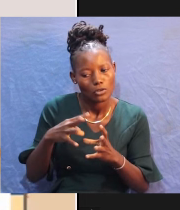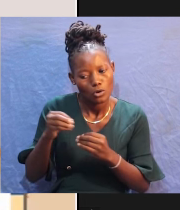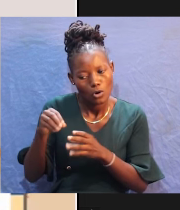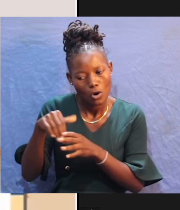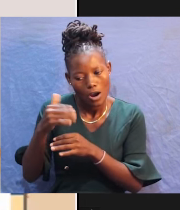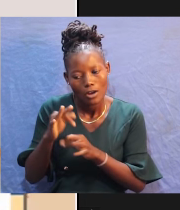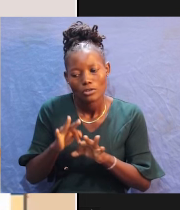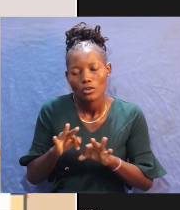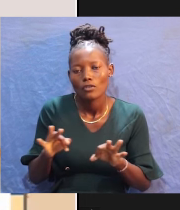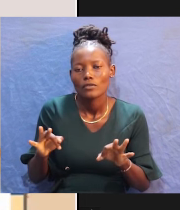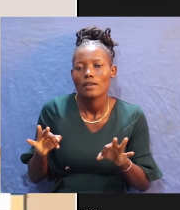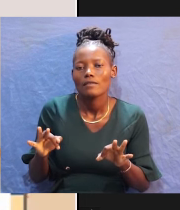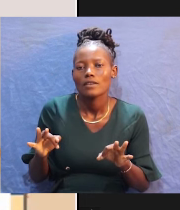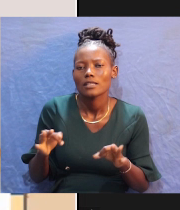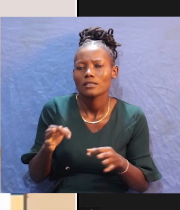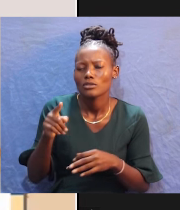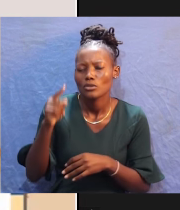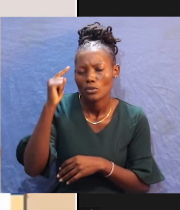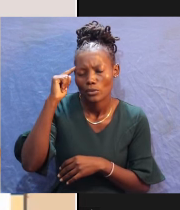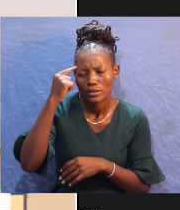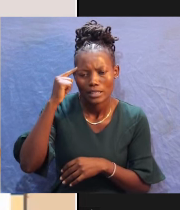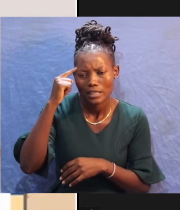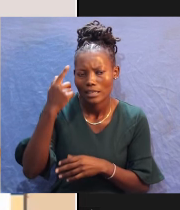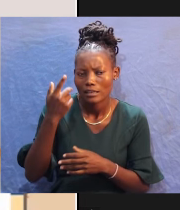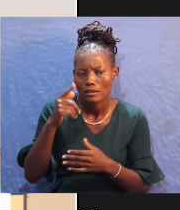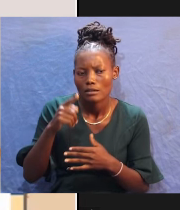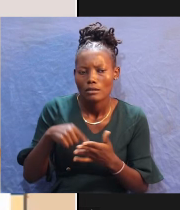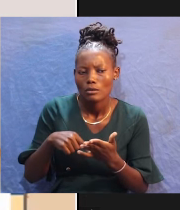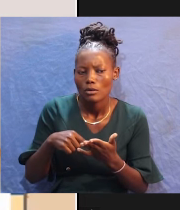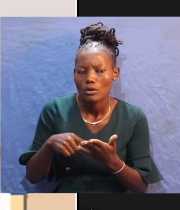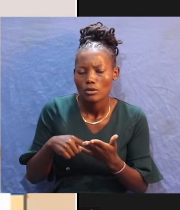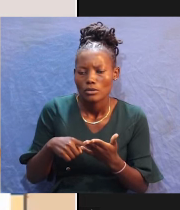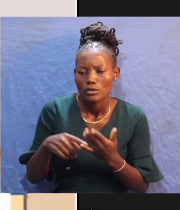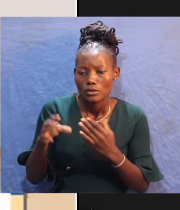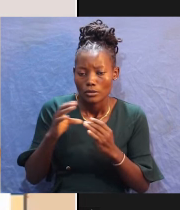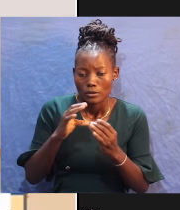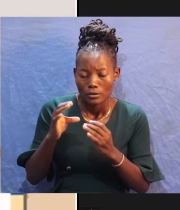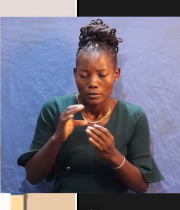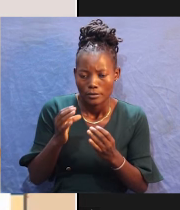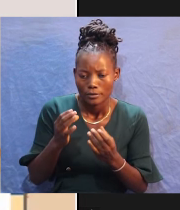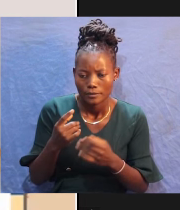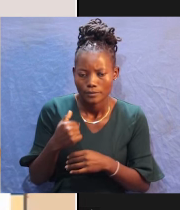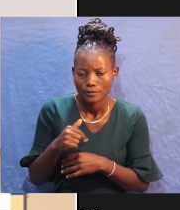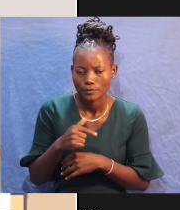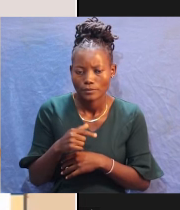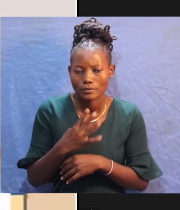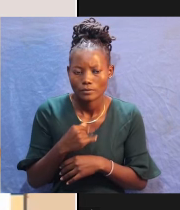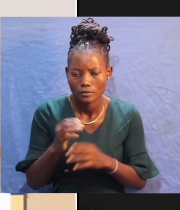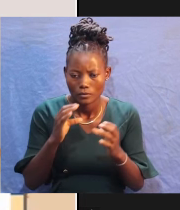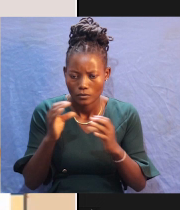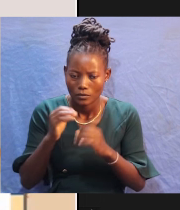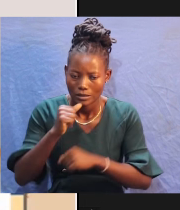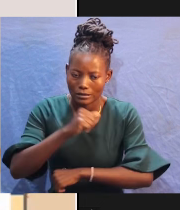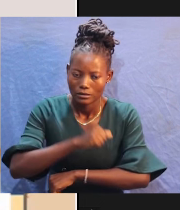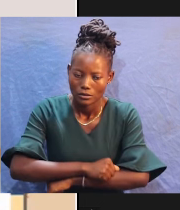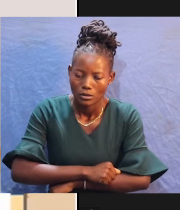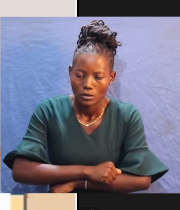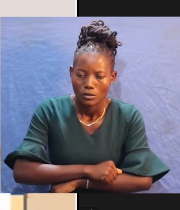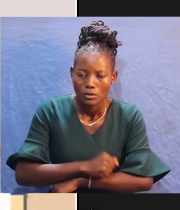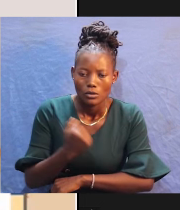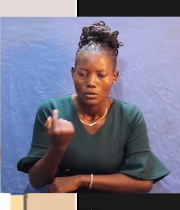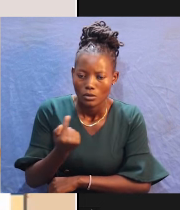about basketball. We are talking about the educational element that we have brought to that training. If my